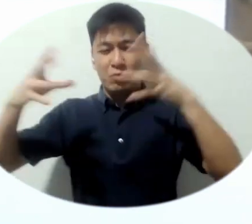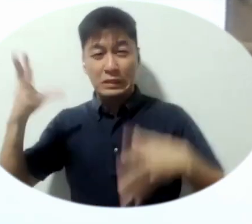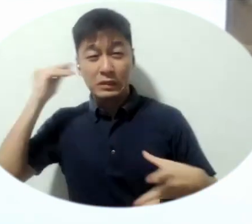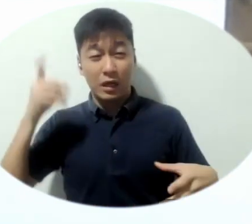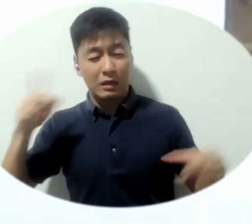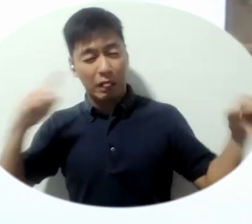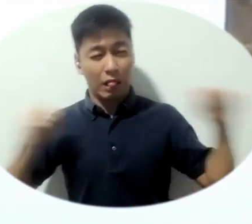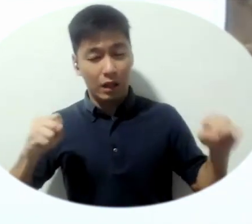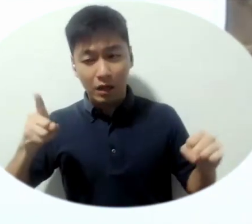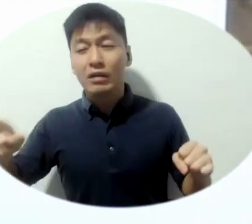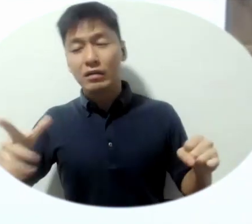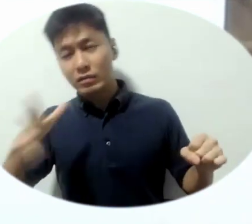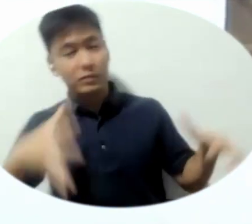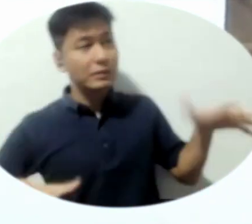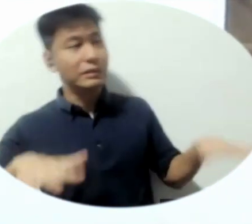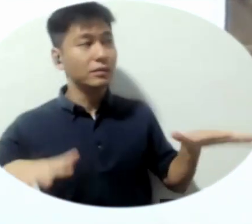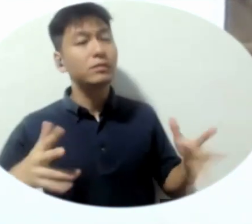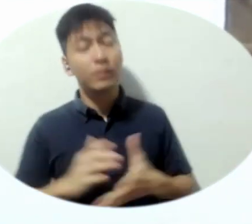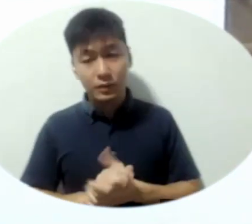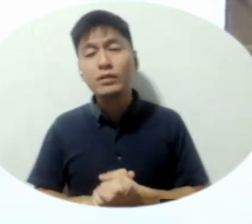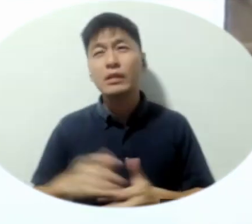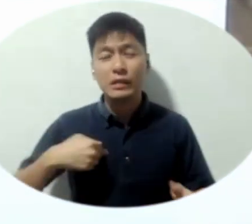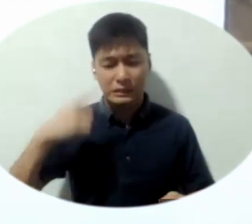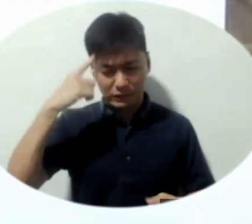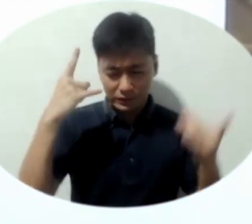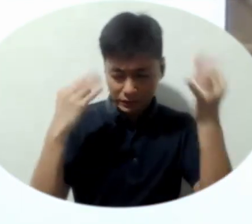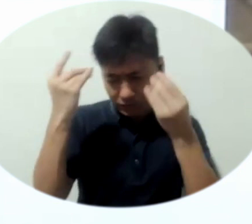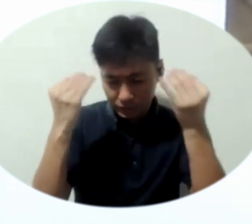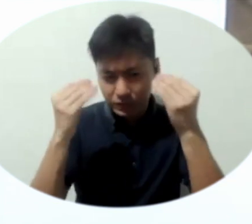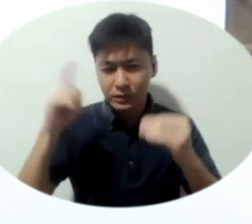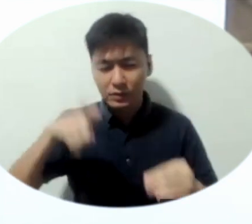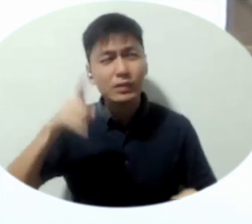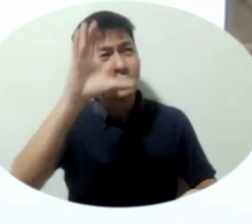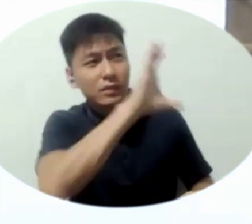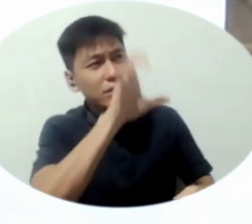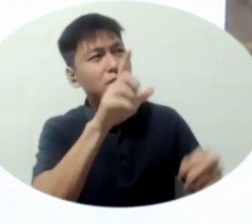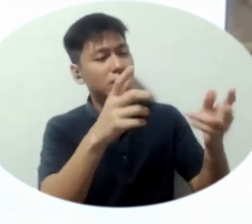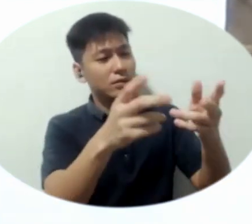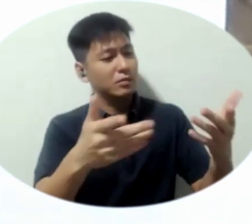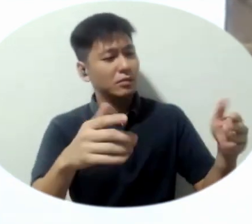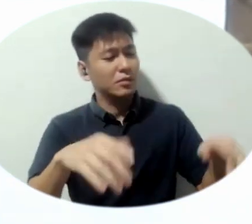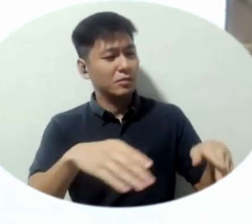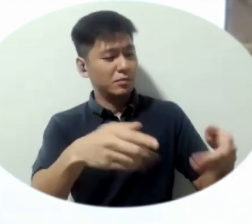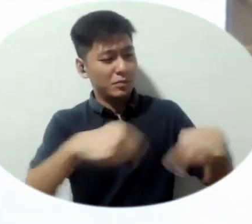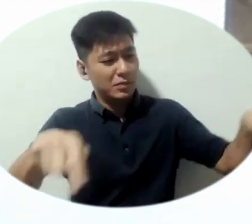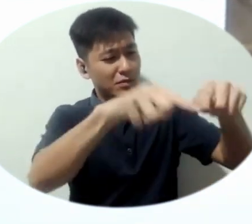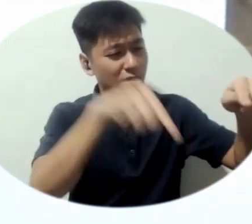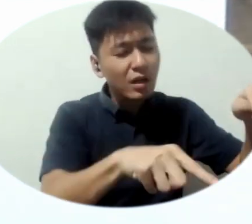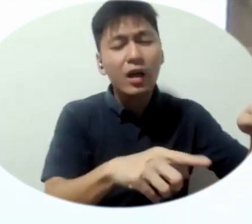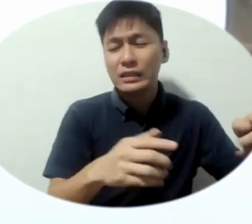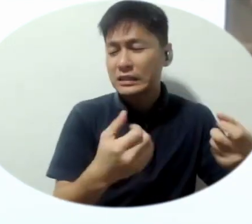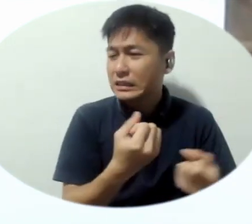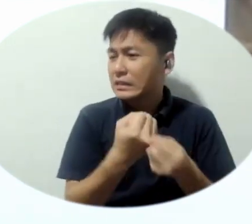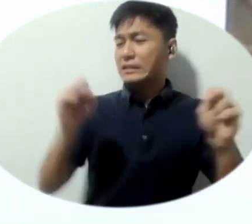a place where she will be safe. Nothing is going to happen if a nearby bomb